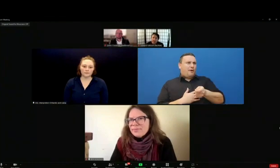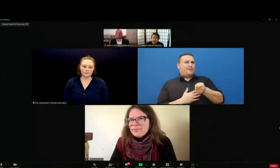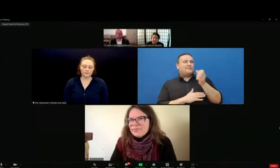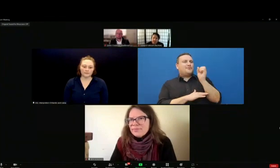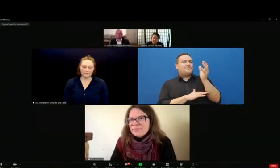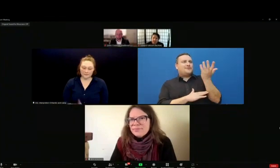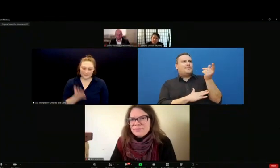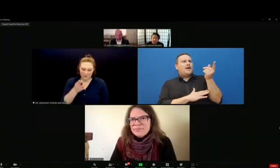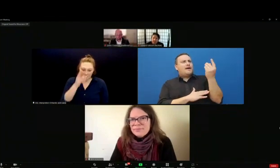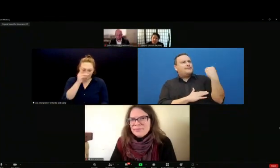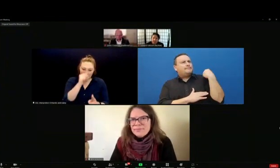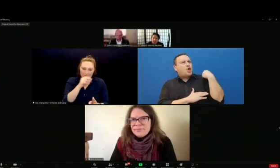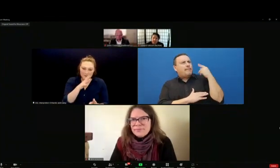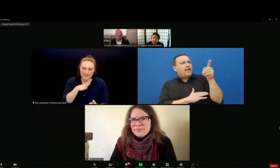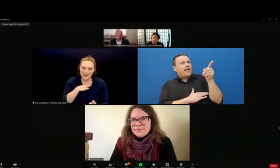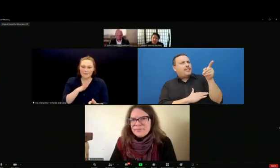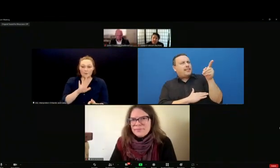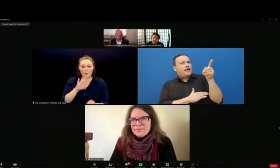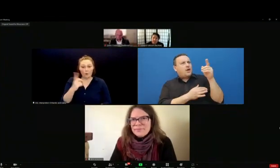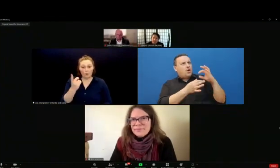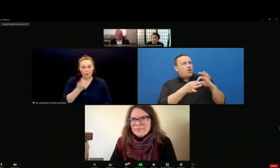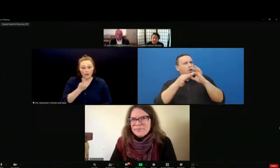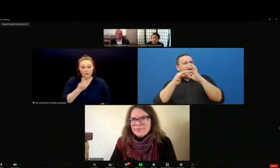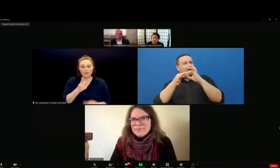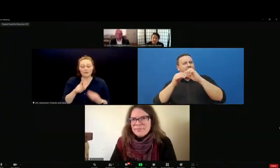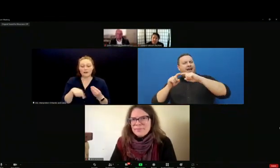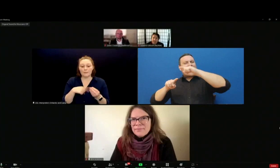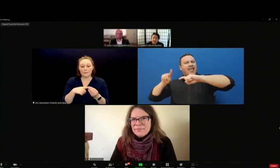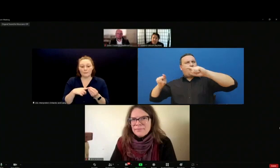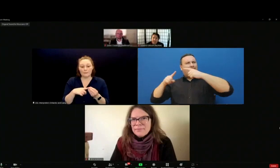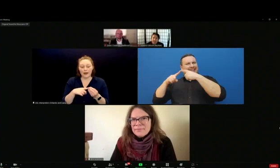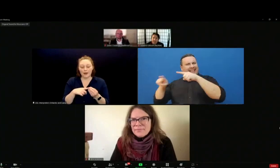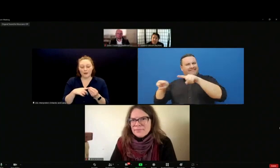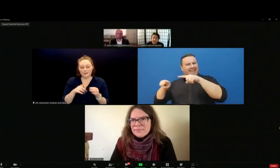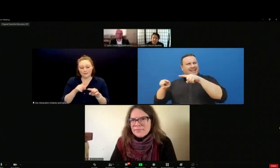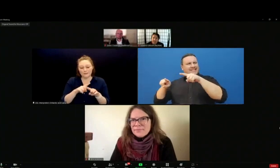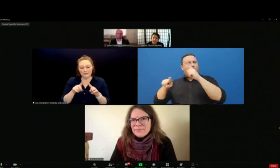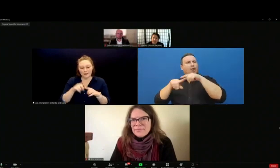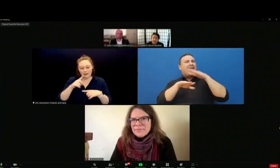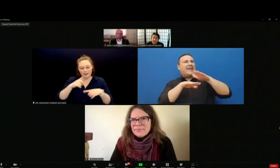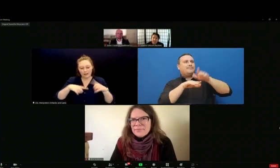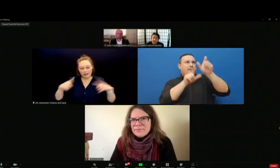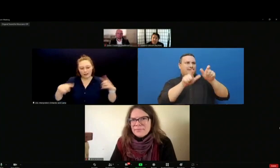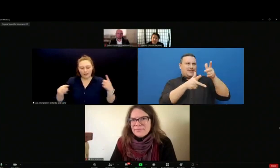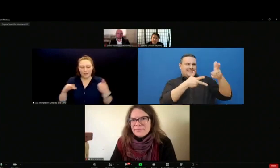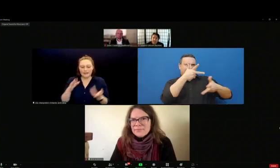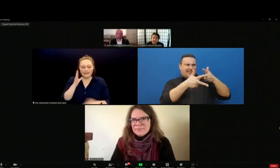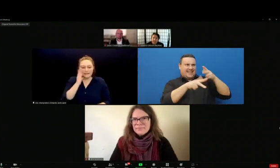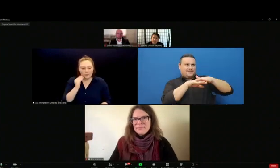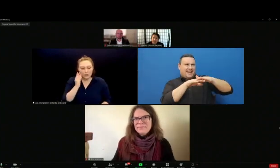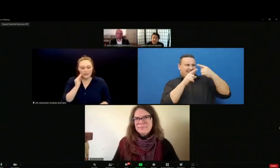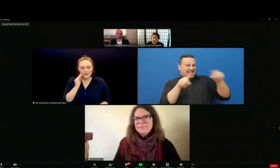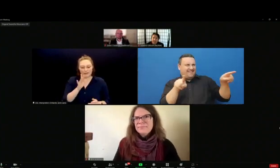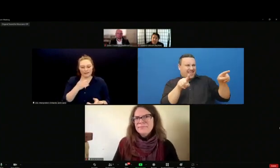Honored Madam, your question regards the different variability and different experiences that